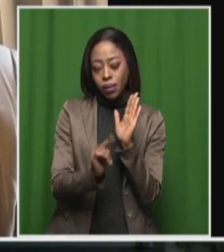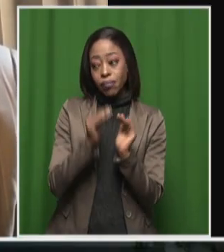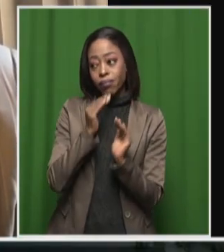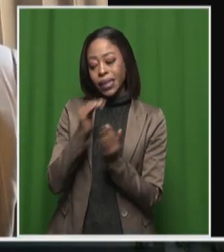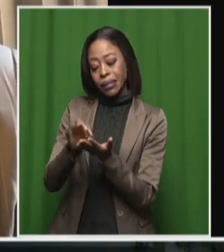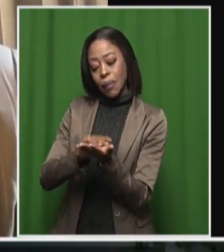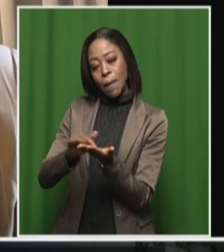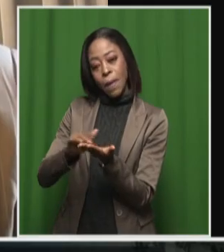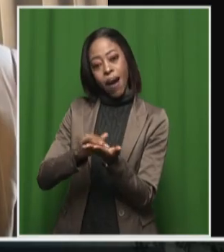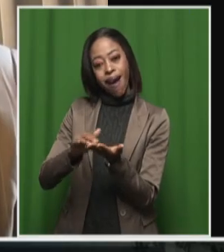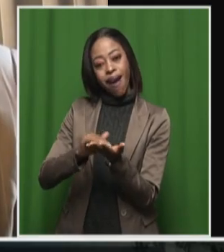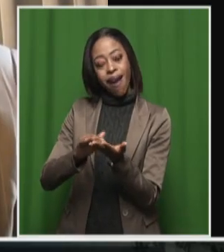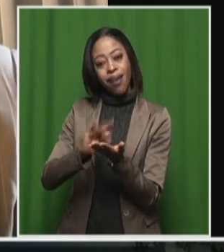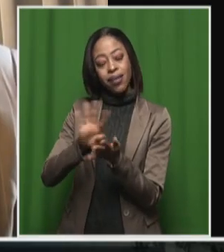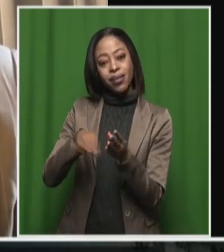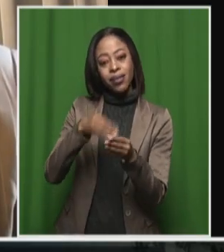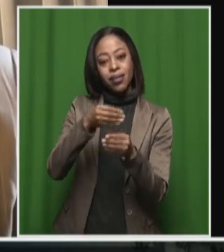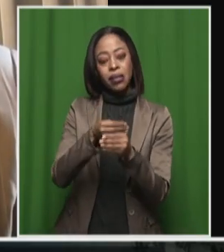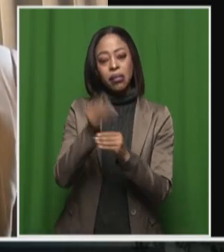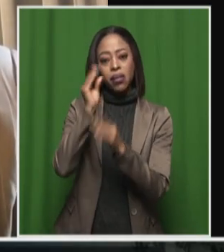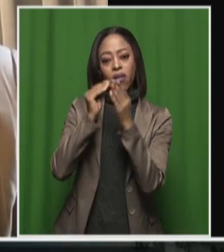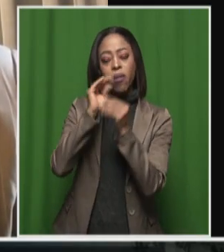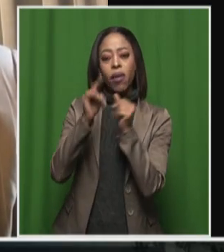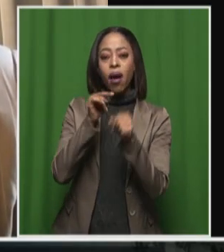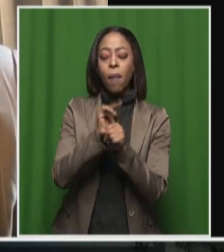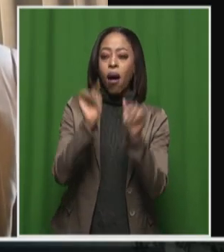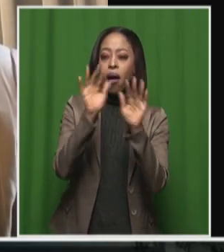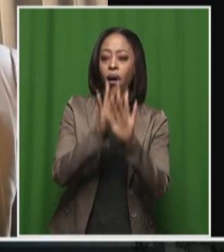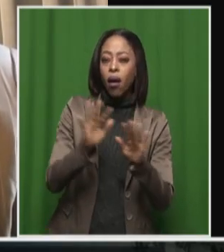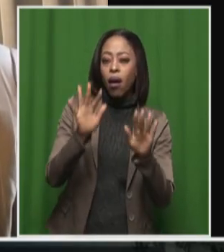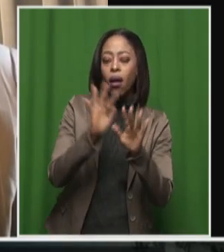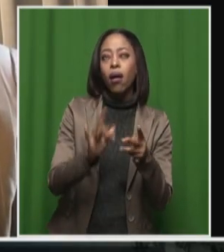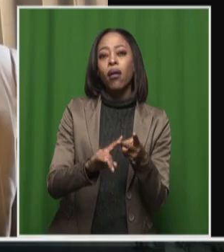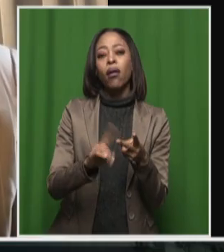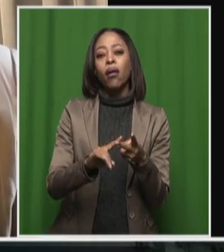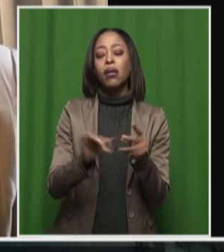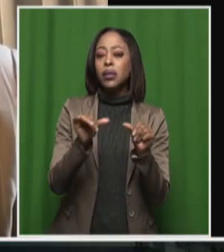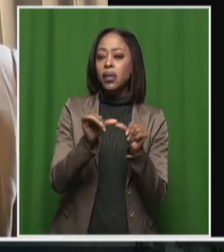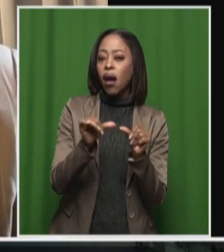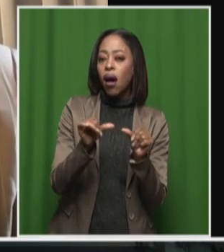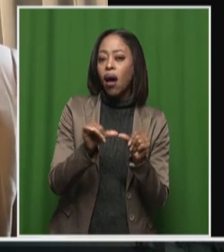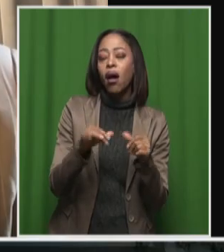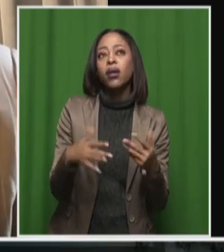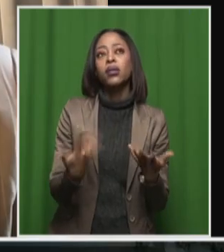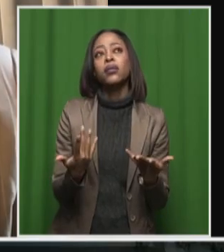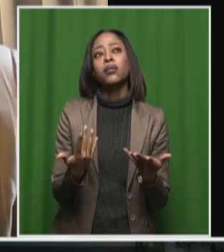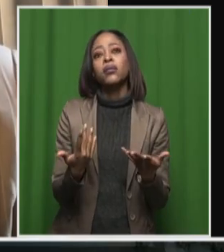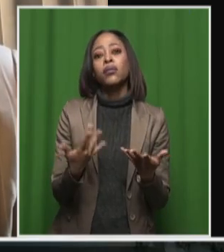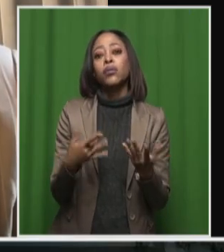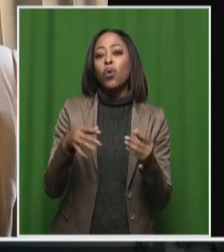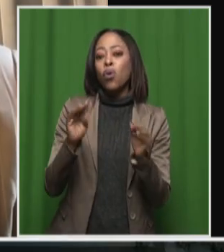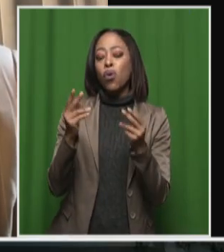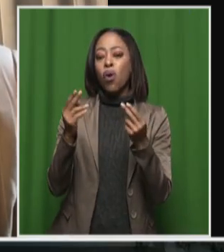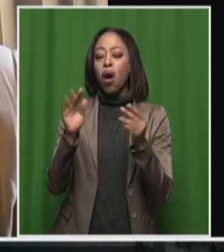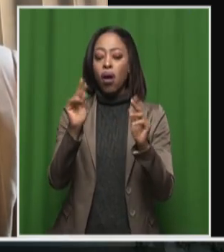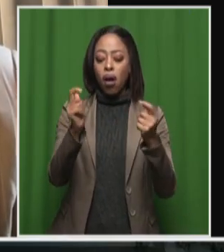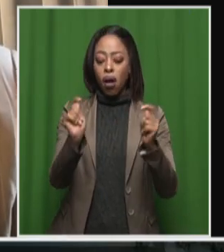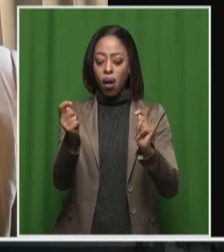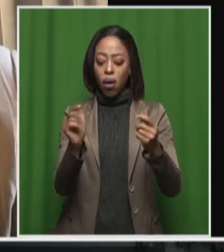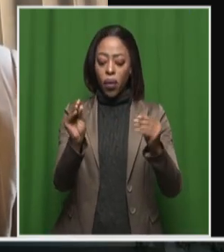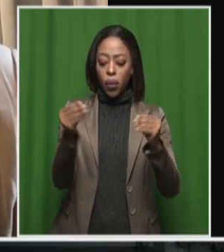braille, include information with regards to color, the size, or even the shape?